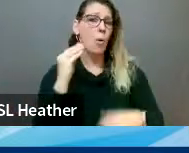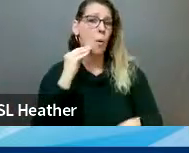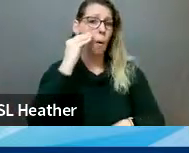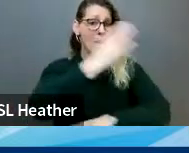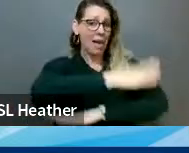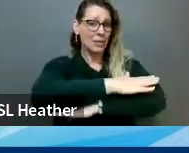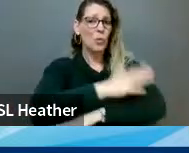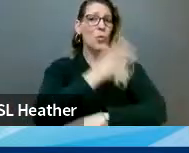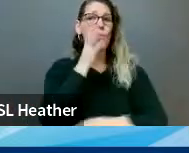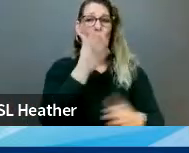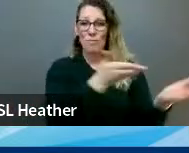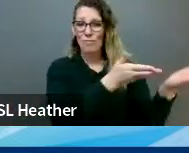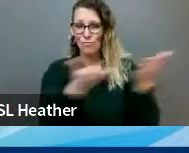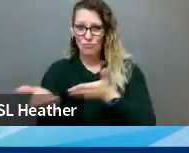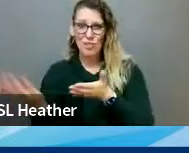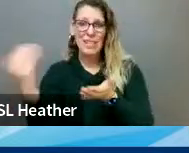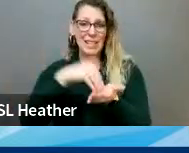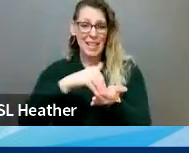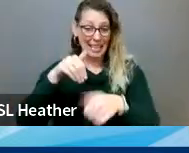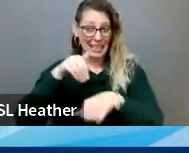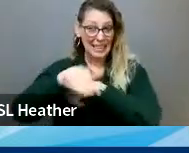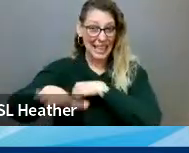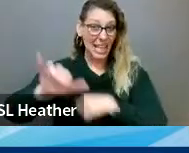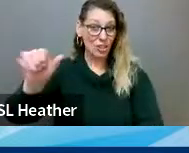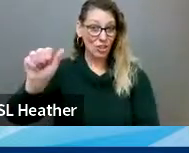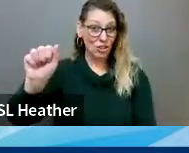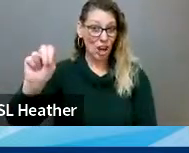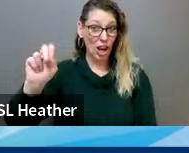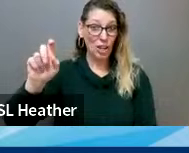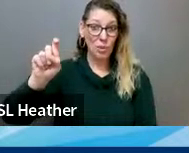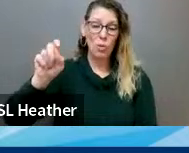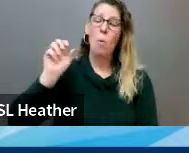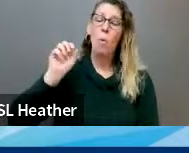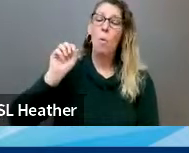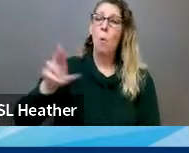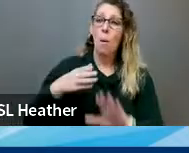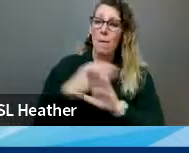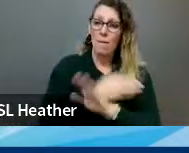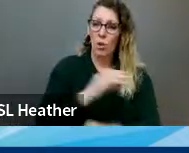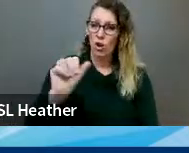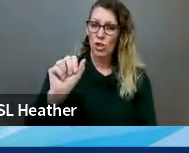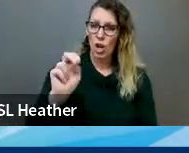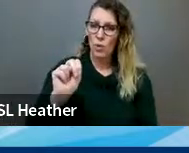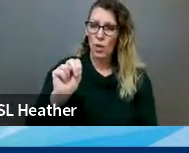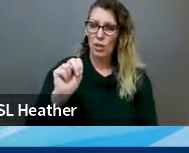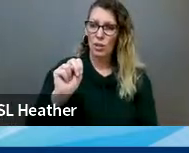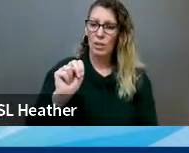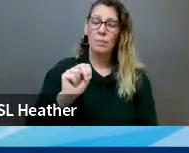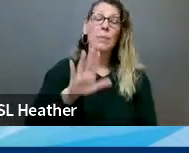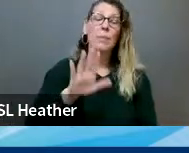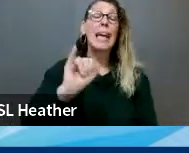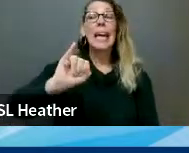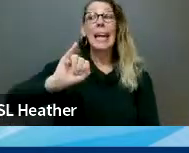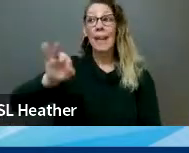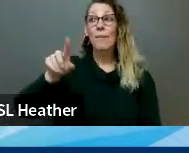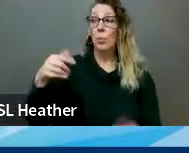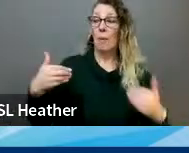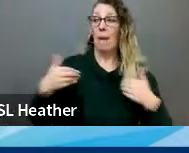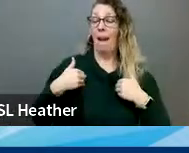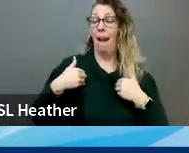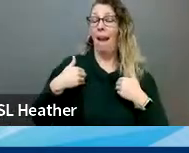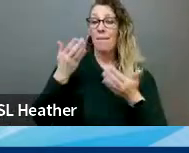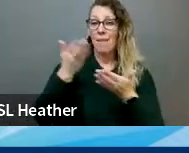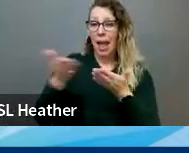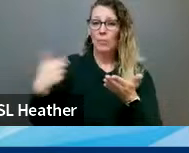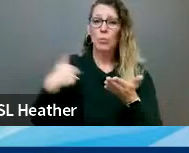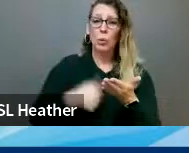will bring those back then or send them to you in January or before January? If you have items, we will